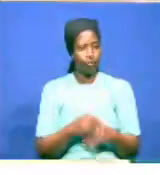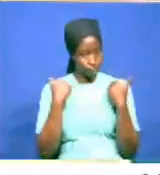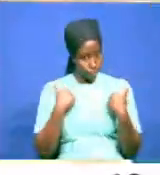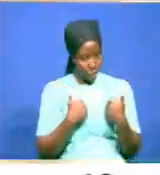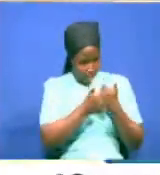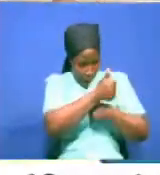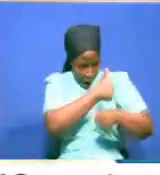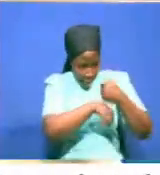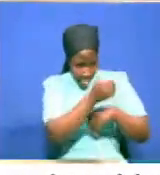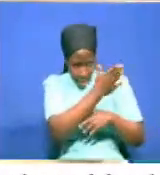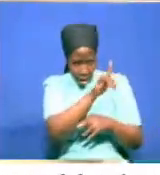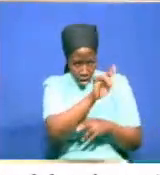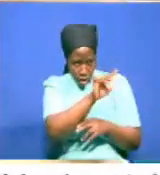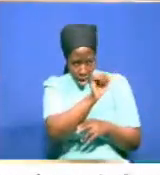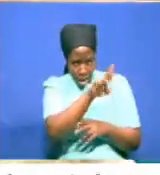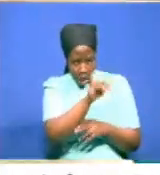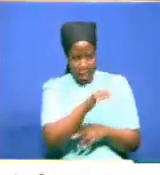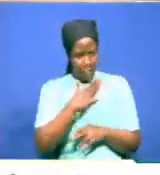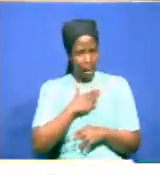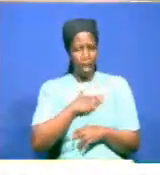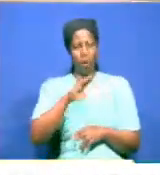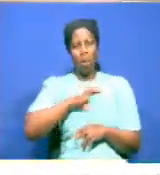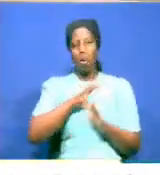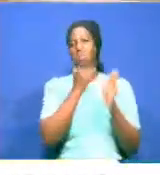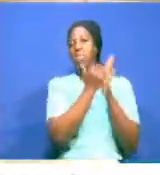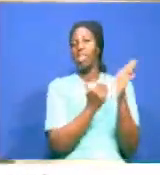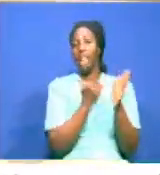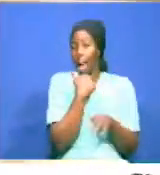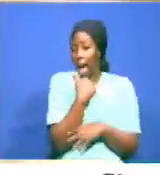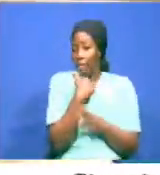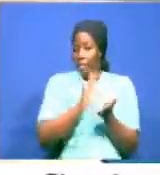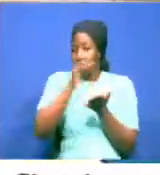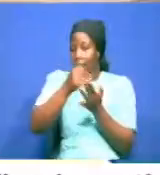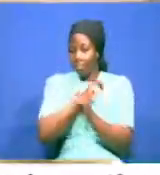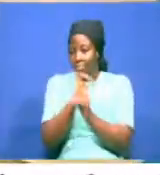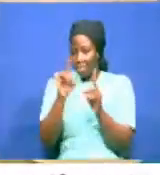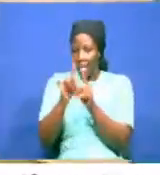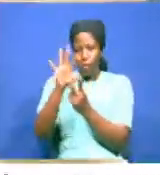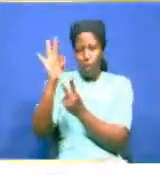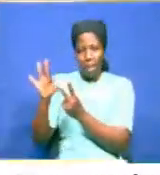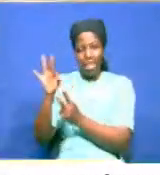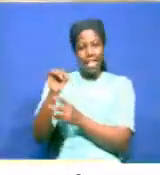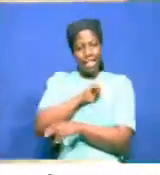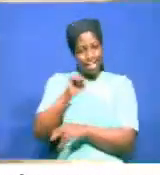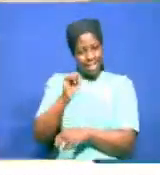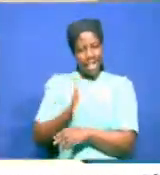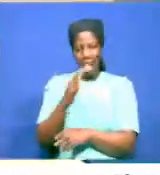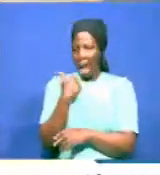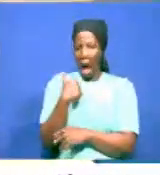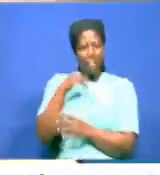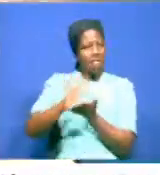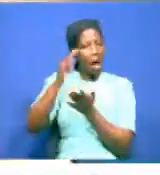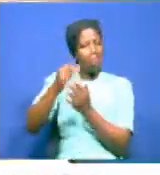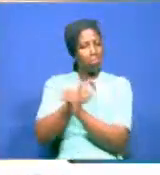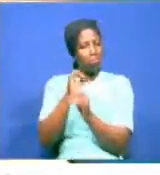in Lugari, it was my own initiative. Yeah, I do not have a kitty. As nominated legislators, we don't have kitties. So whatever you do on the ground, you are